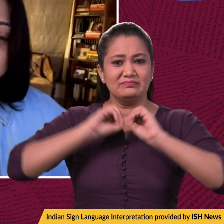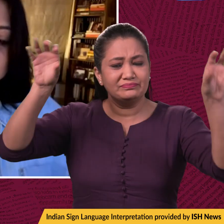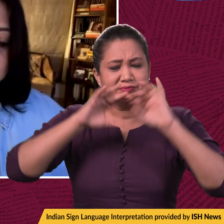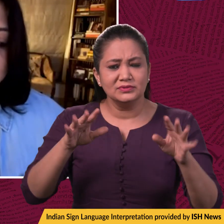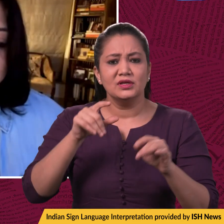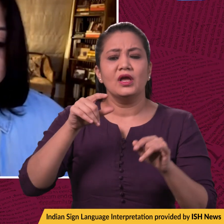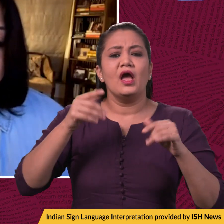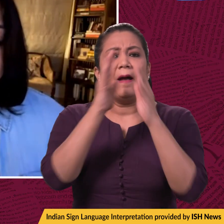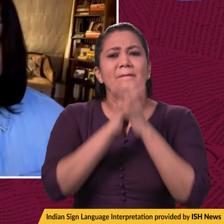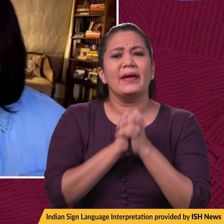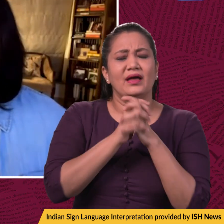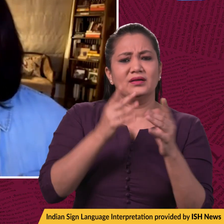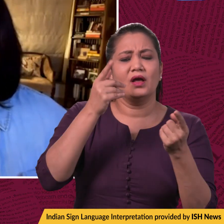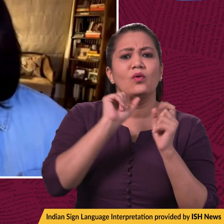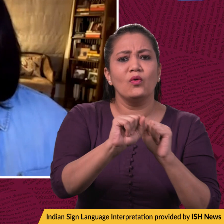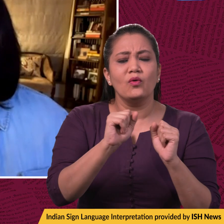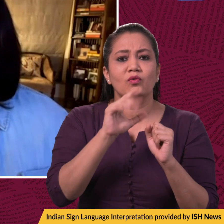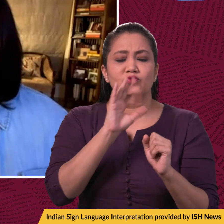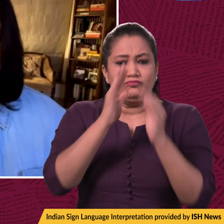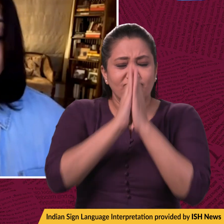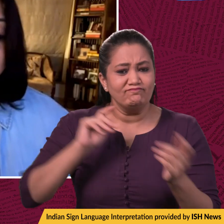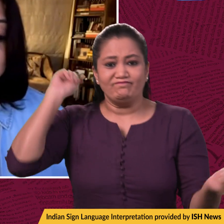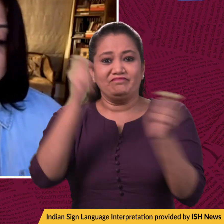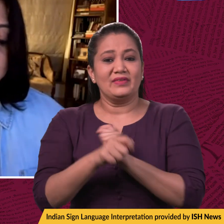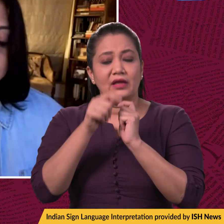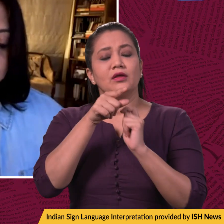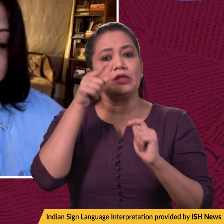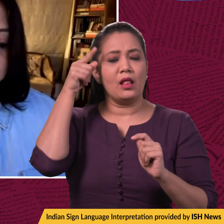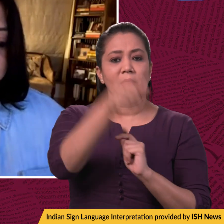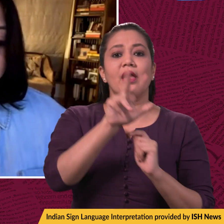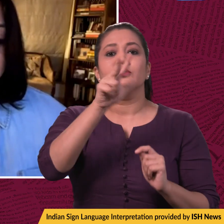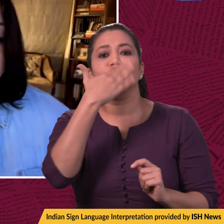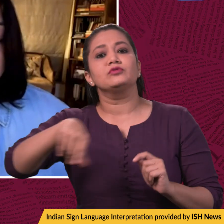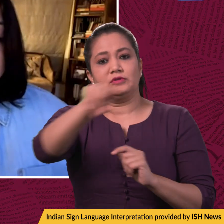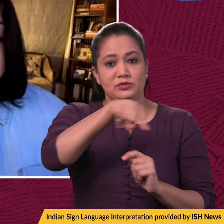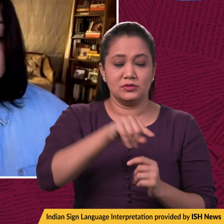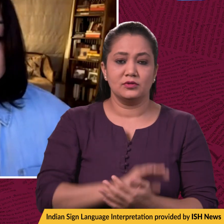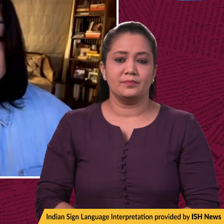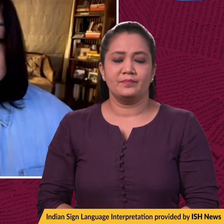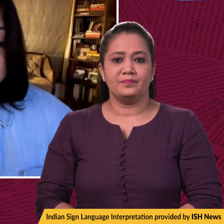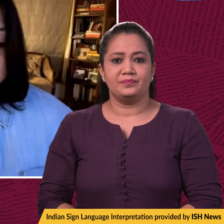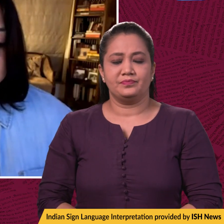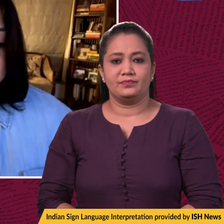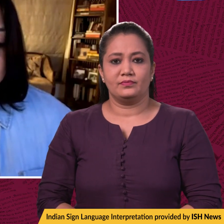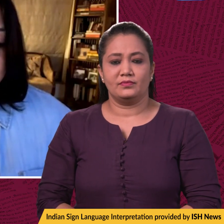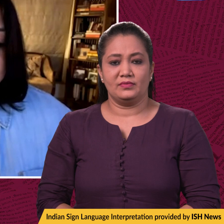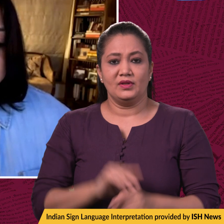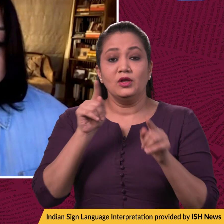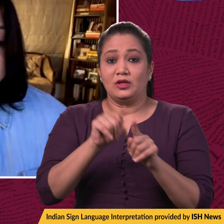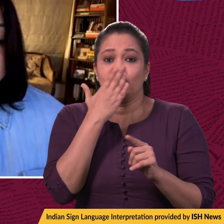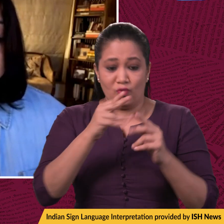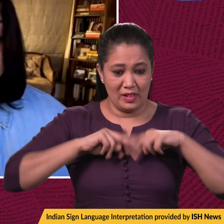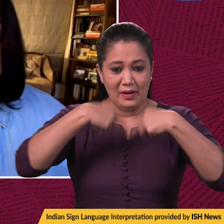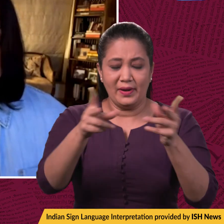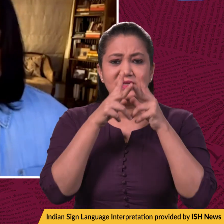prayer meeting being held for alleged conversion of 8 students. In a statement, the school